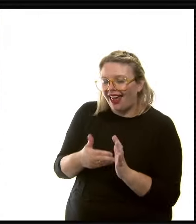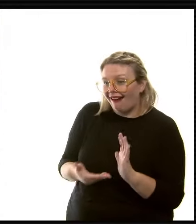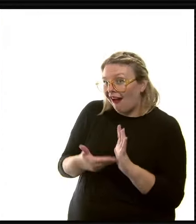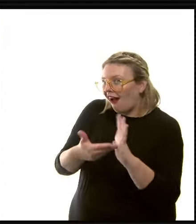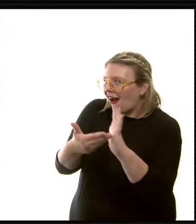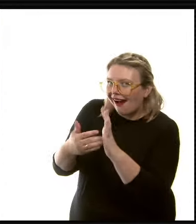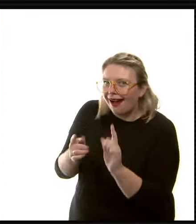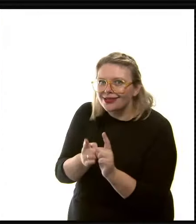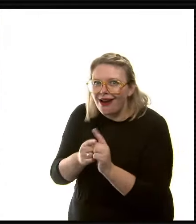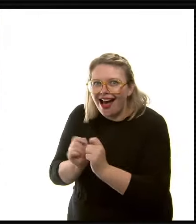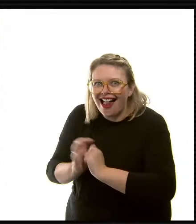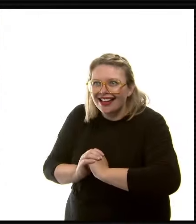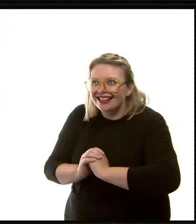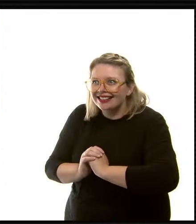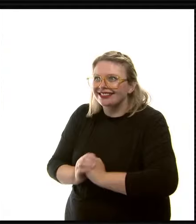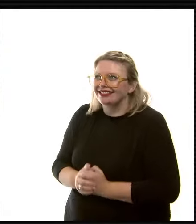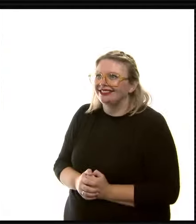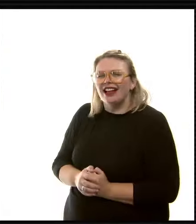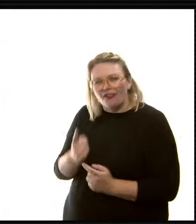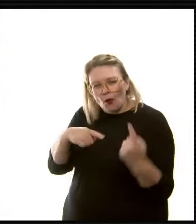know? all right. For the people. For the people.